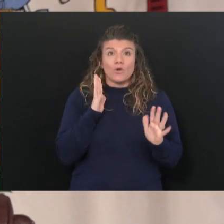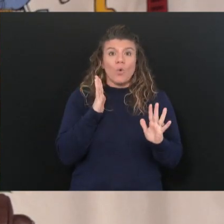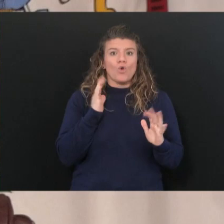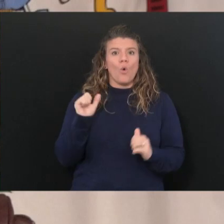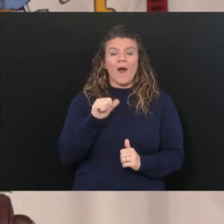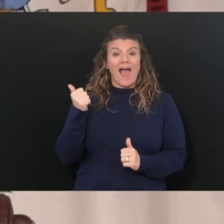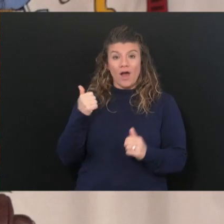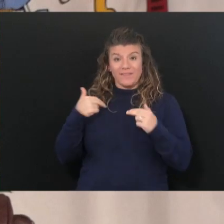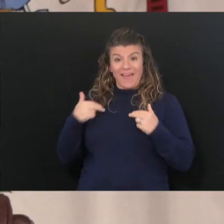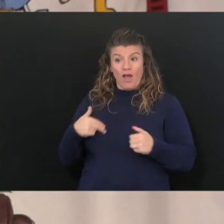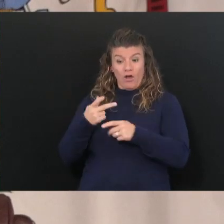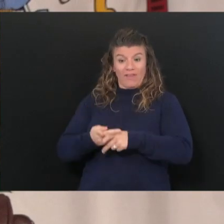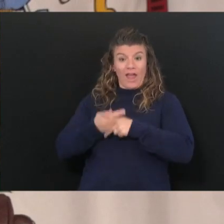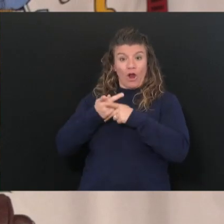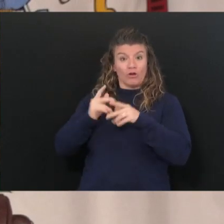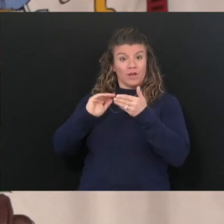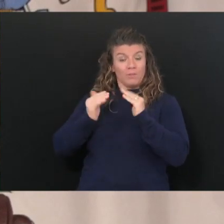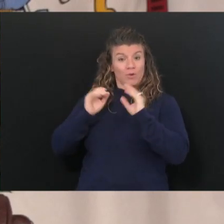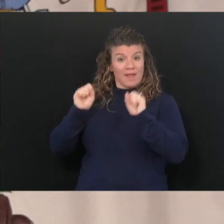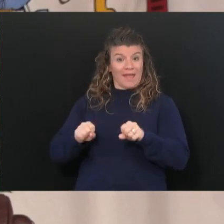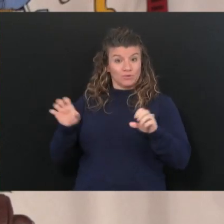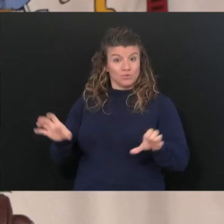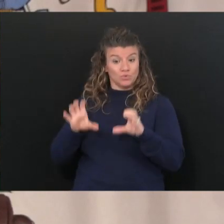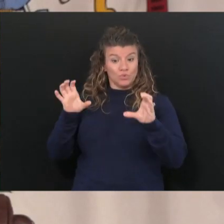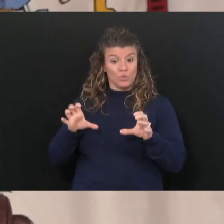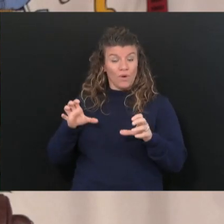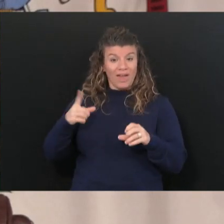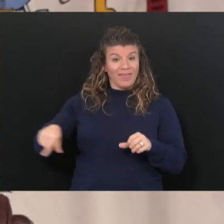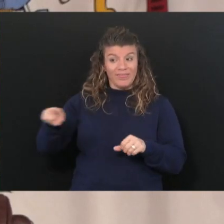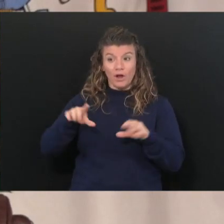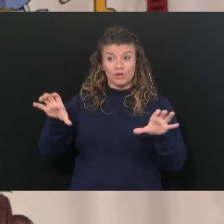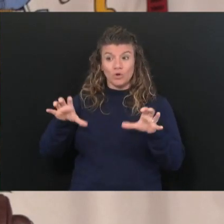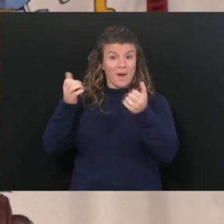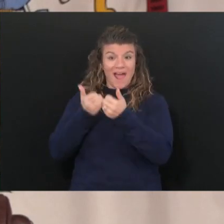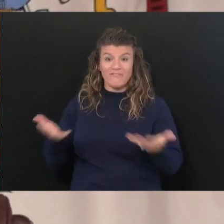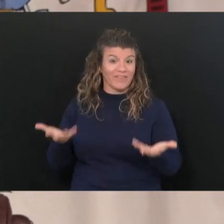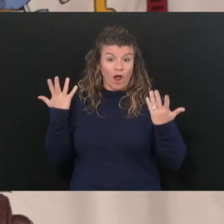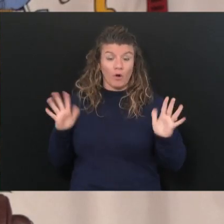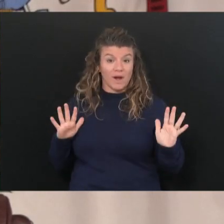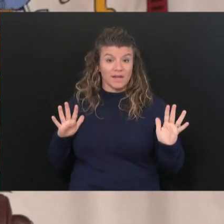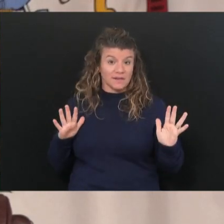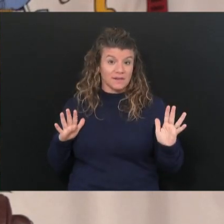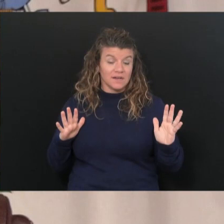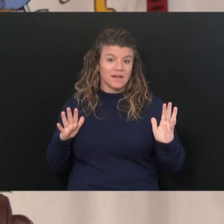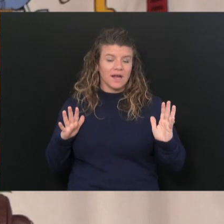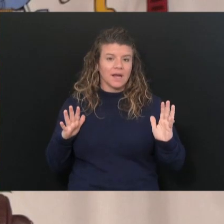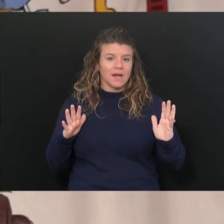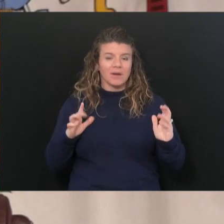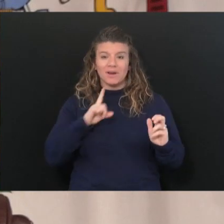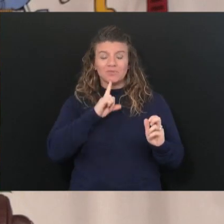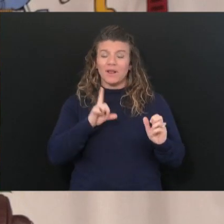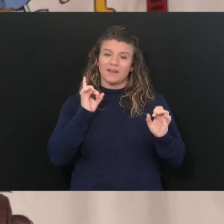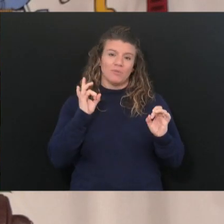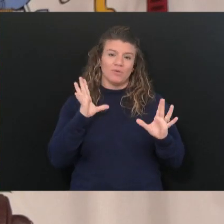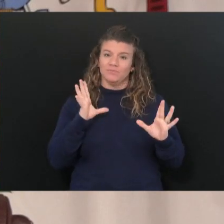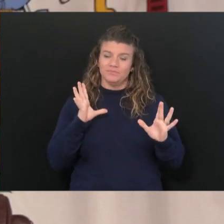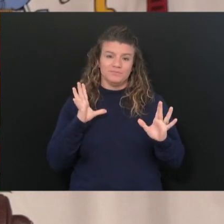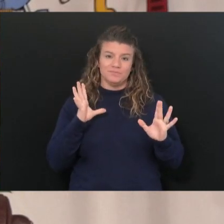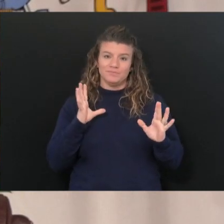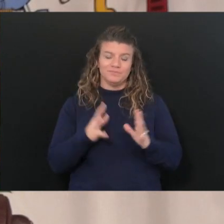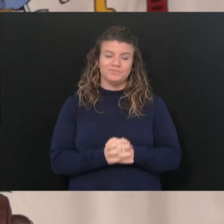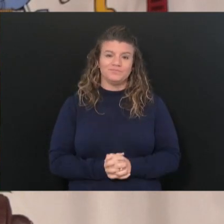healthcare community can do. I mean, you know, for crying out loud, they're doing everything, but it's just plain terrible, and I hate it.